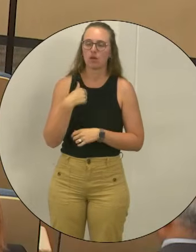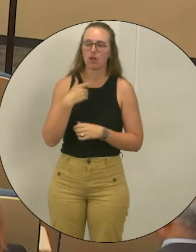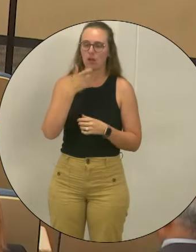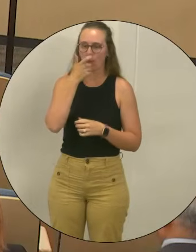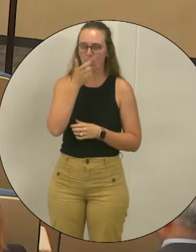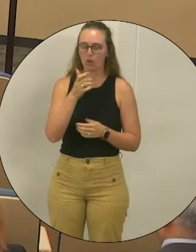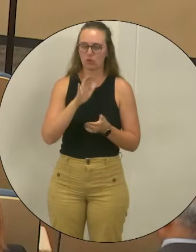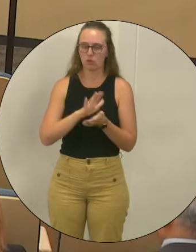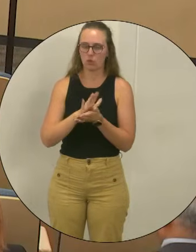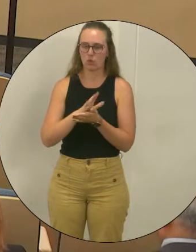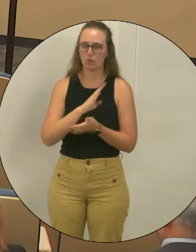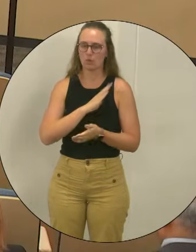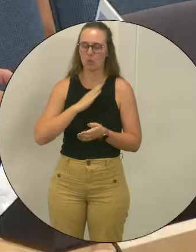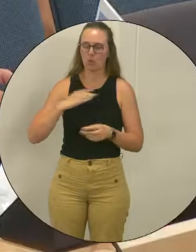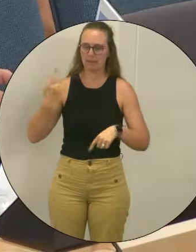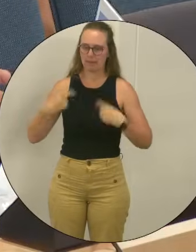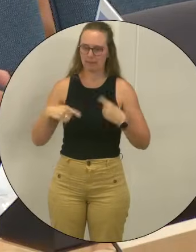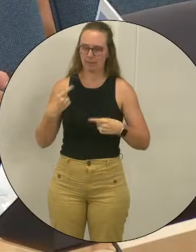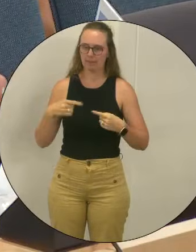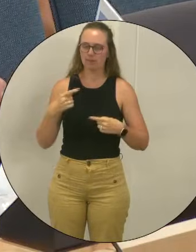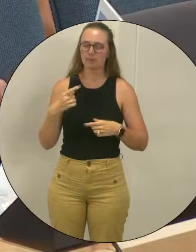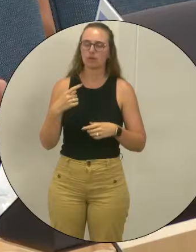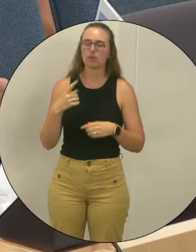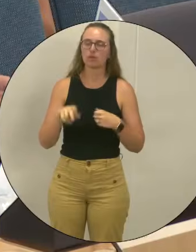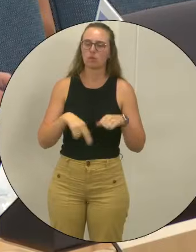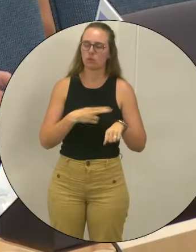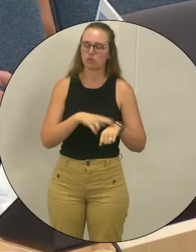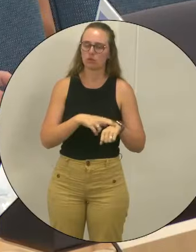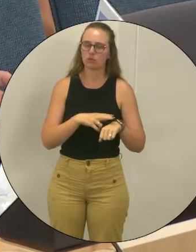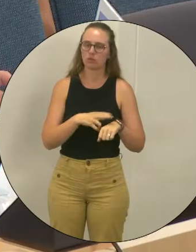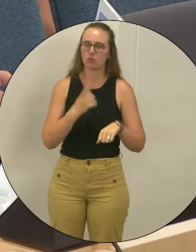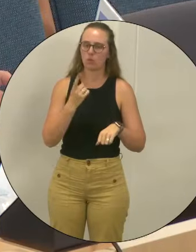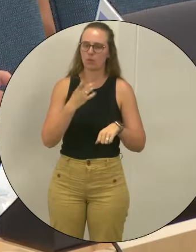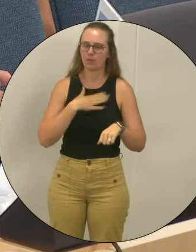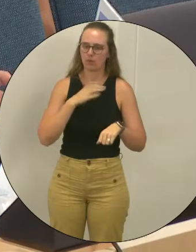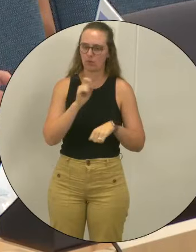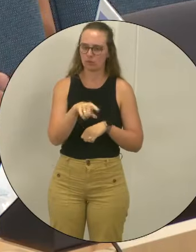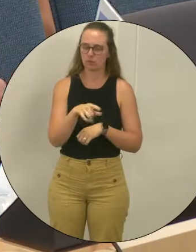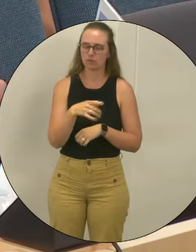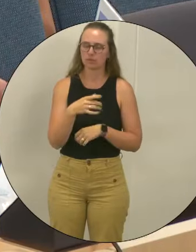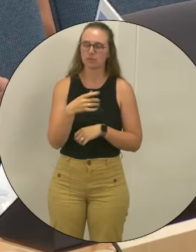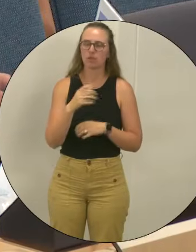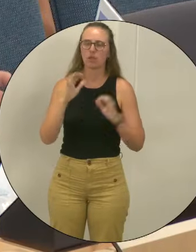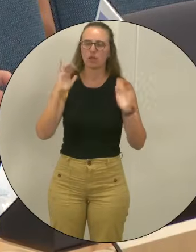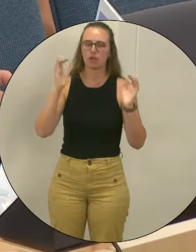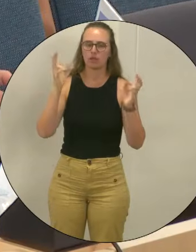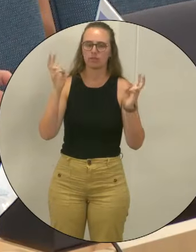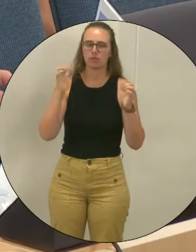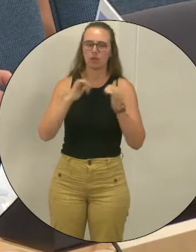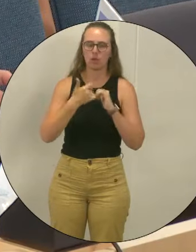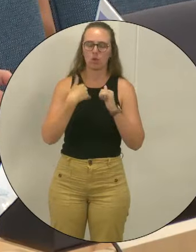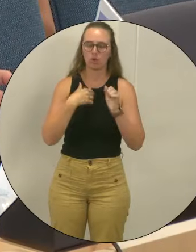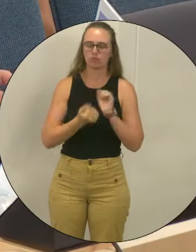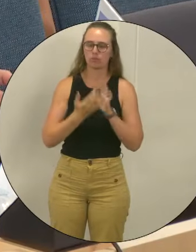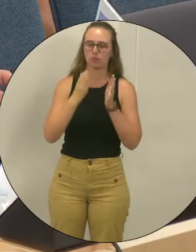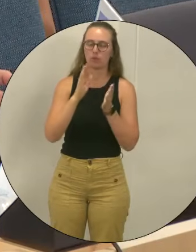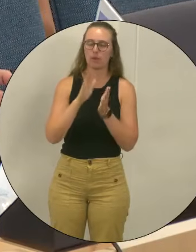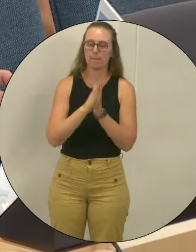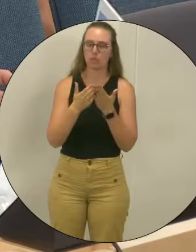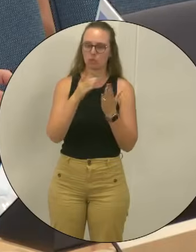the school board debate. So of course, one of the questions was, how are we going to address book